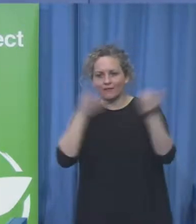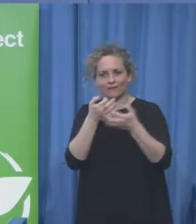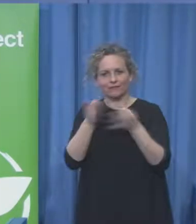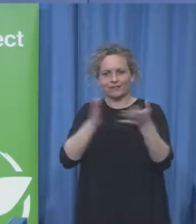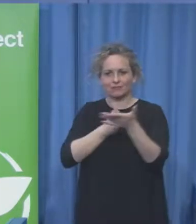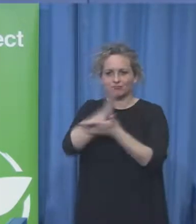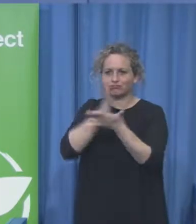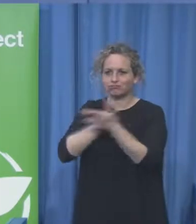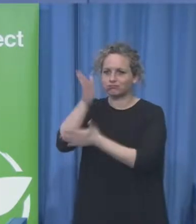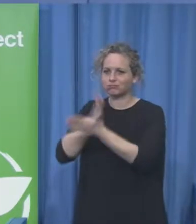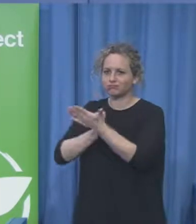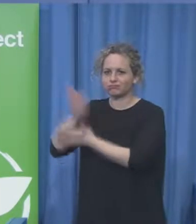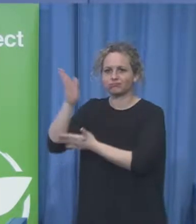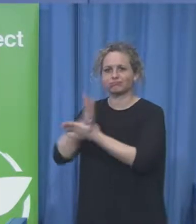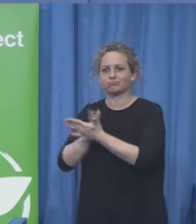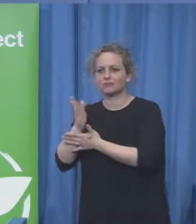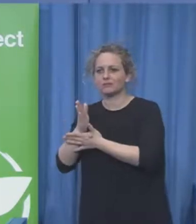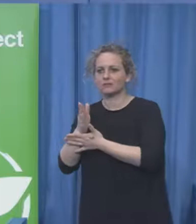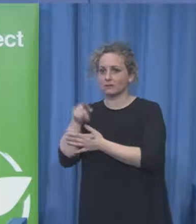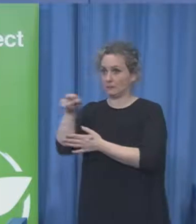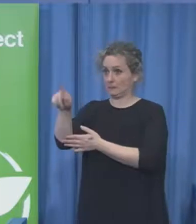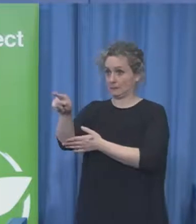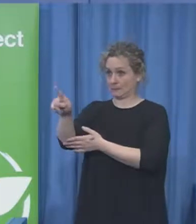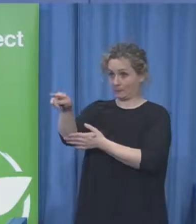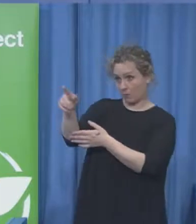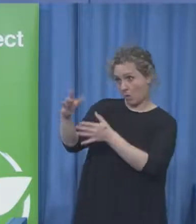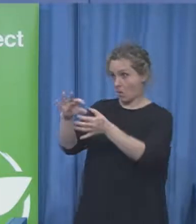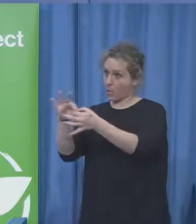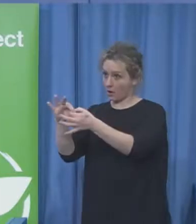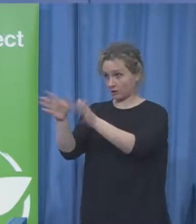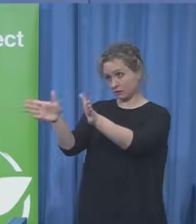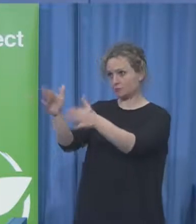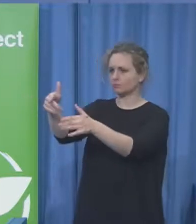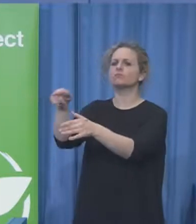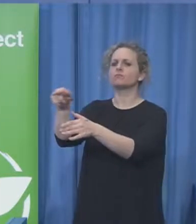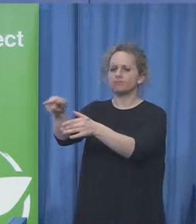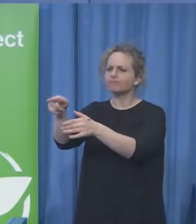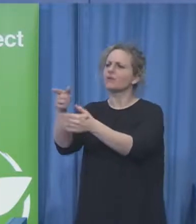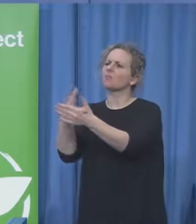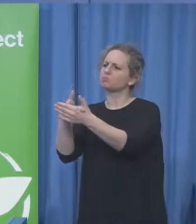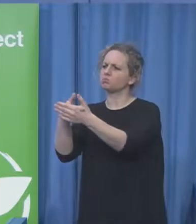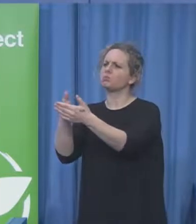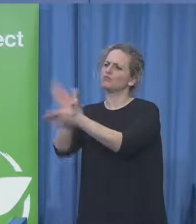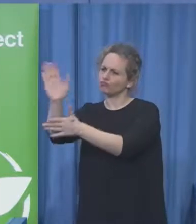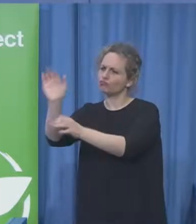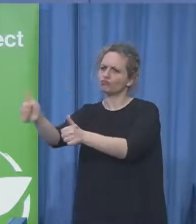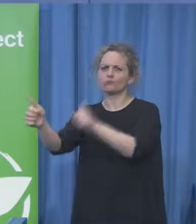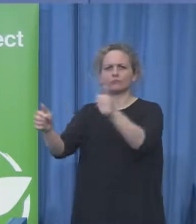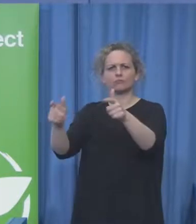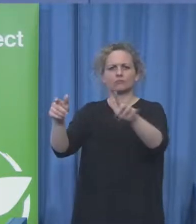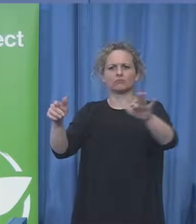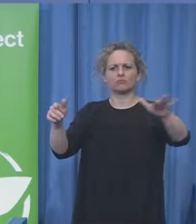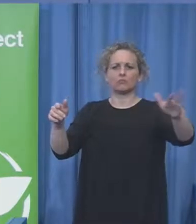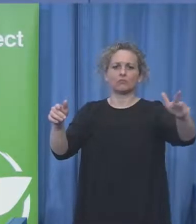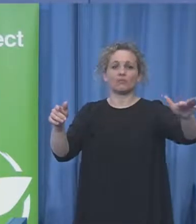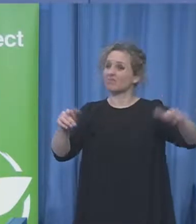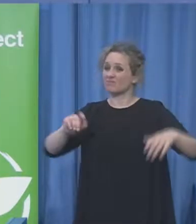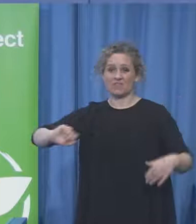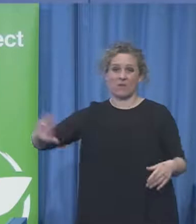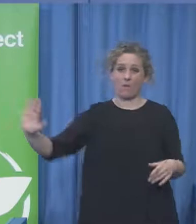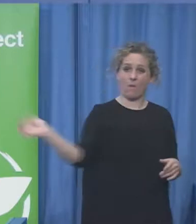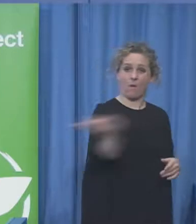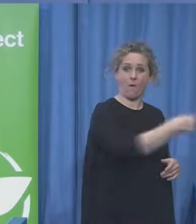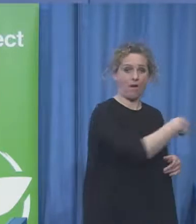bridging inequality gaps and leaving no one behind. You have also considered the respect